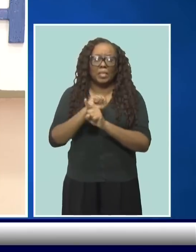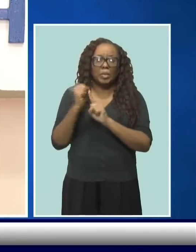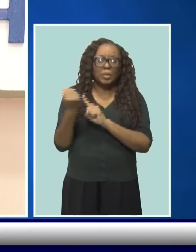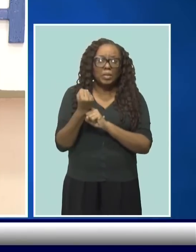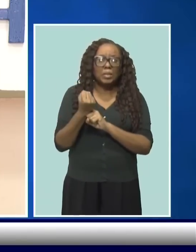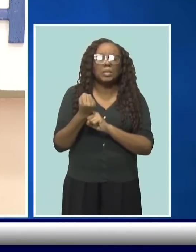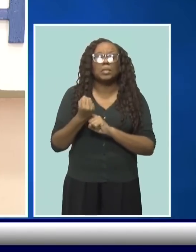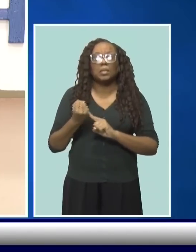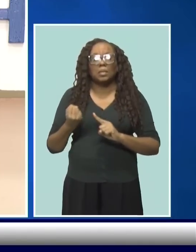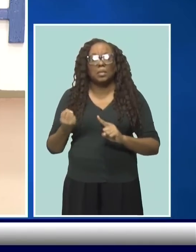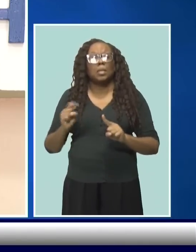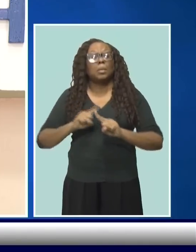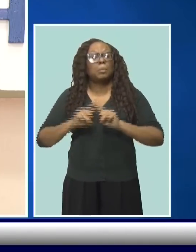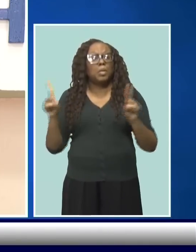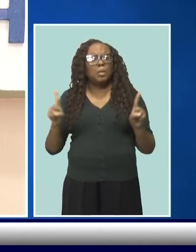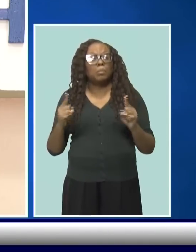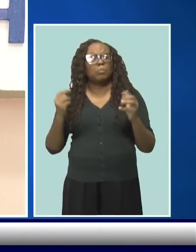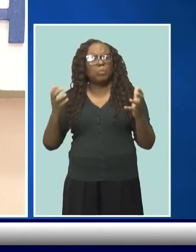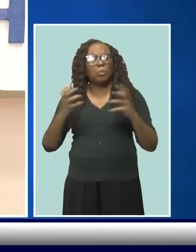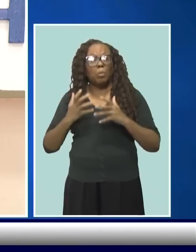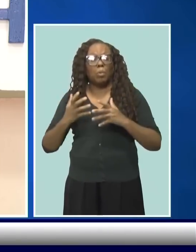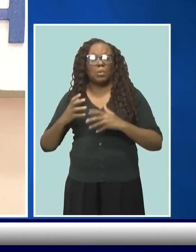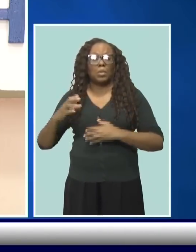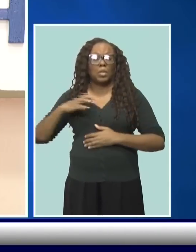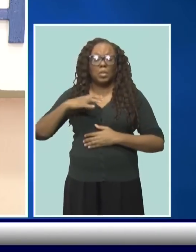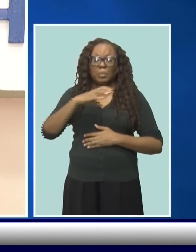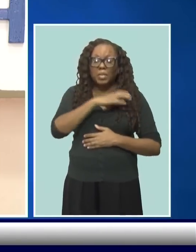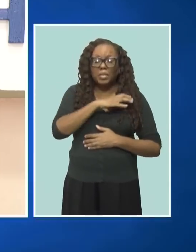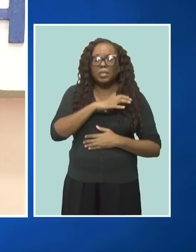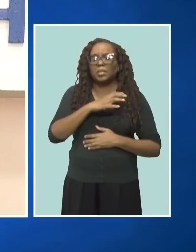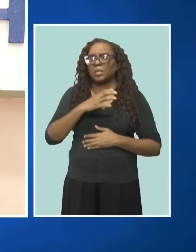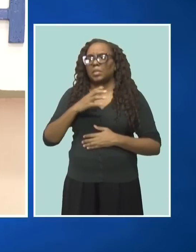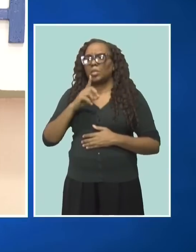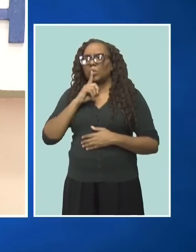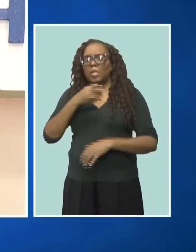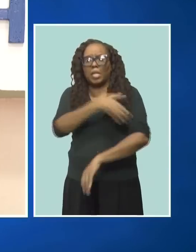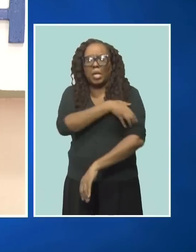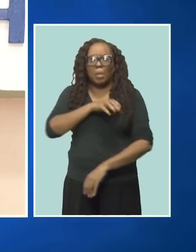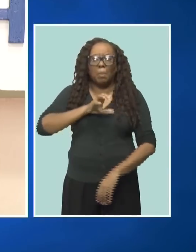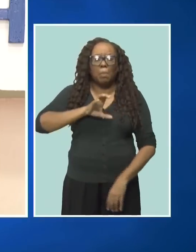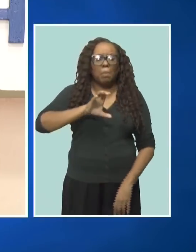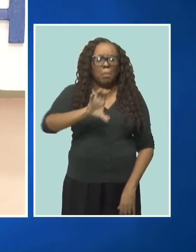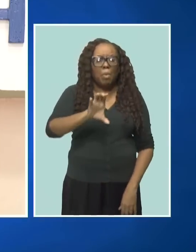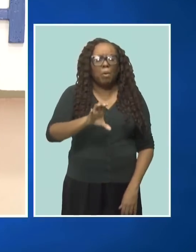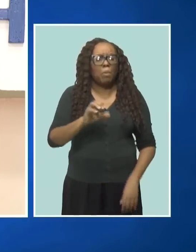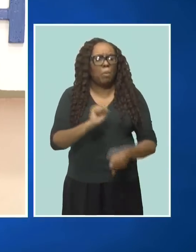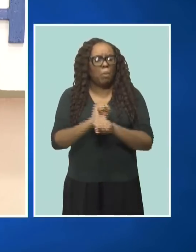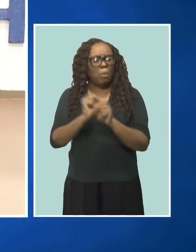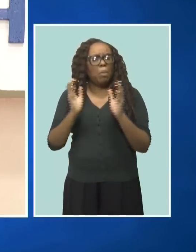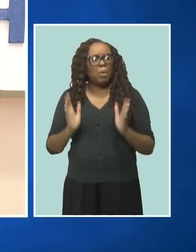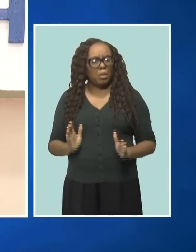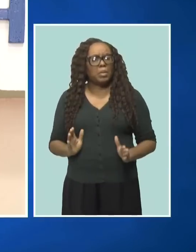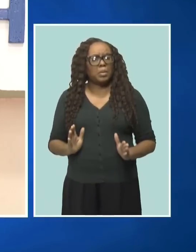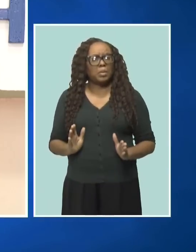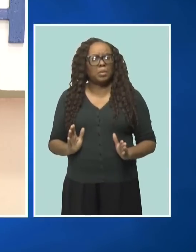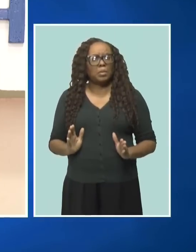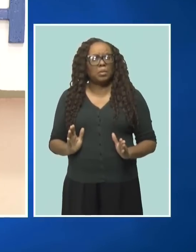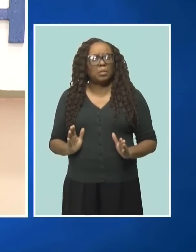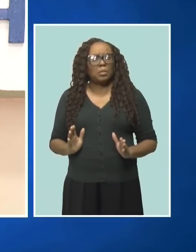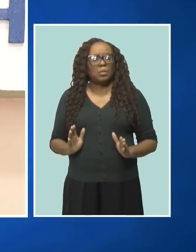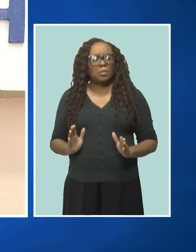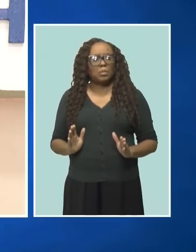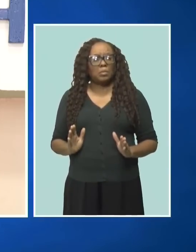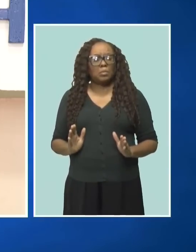also want those committees and workers generally and employers generally to recognize that wellness is